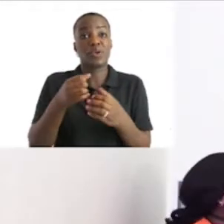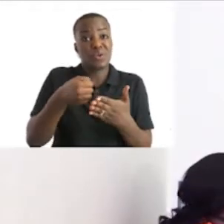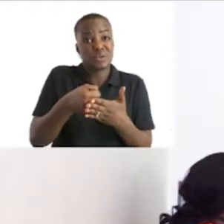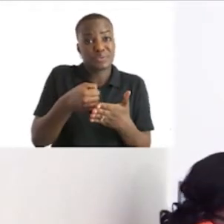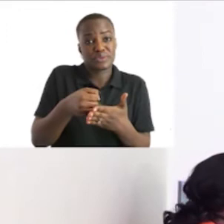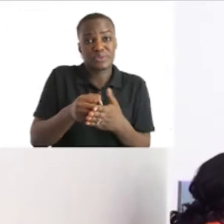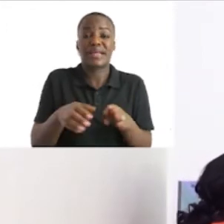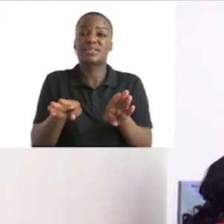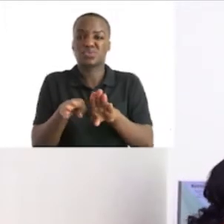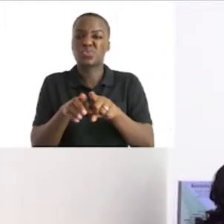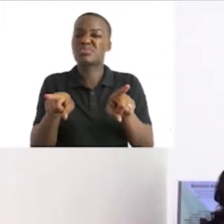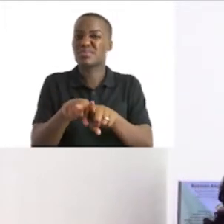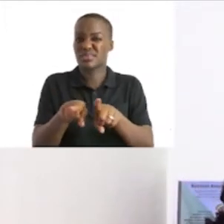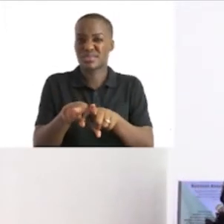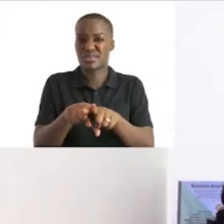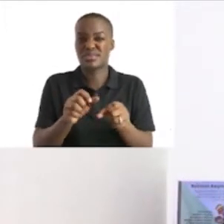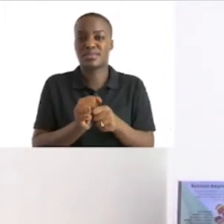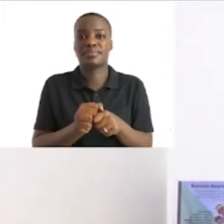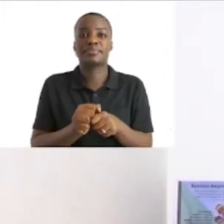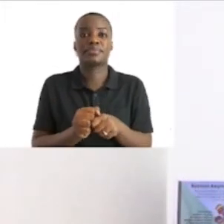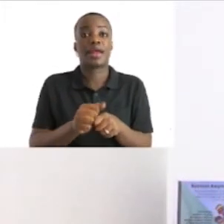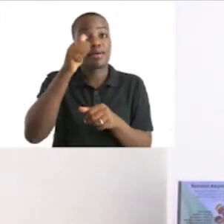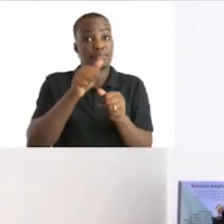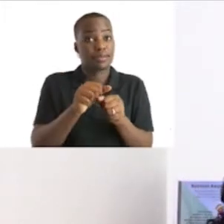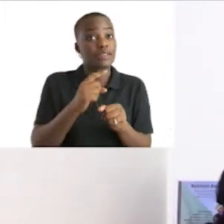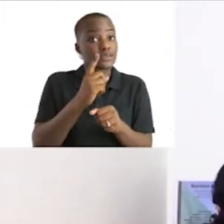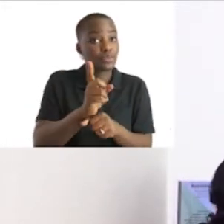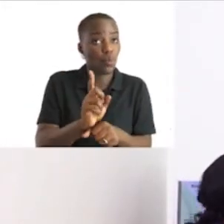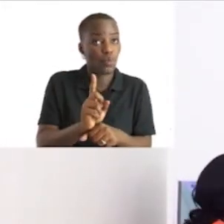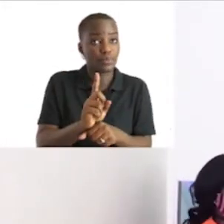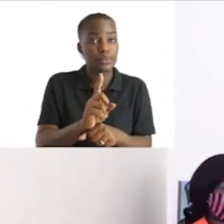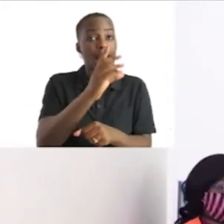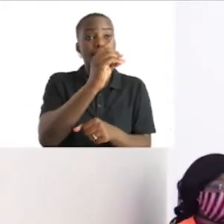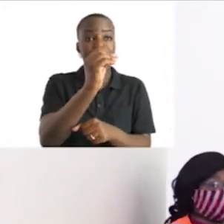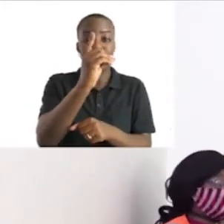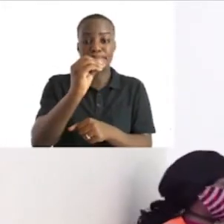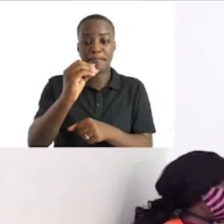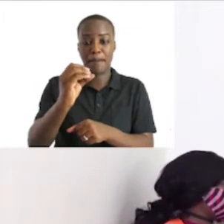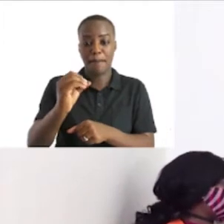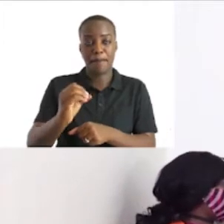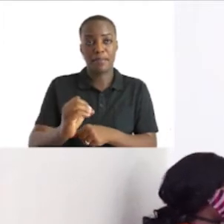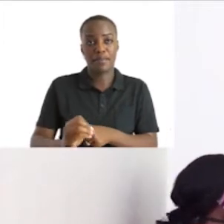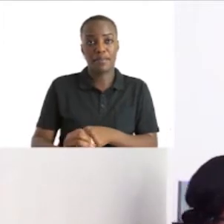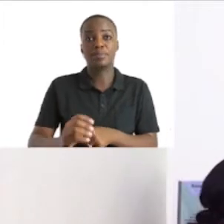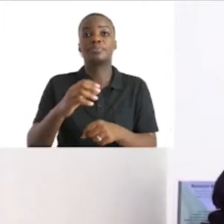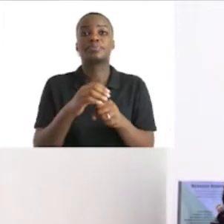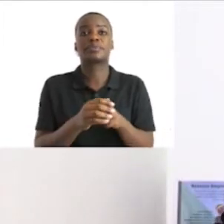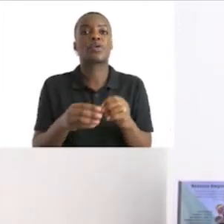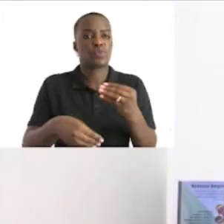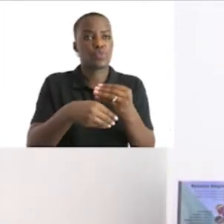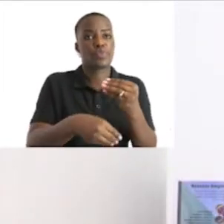and do this together. So remember, I said that these are decade numbers that we are